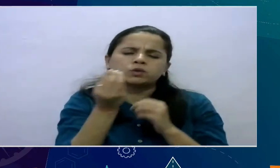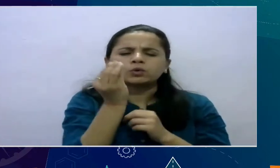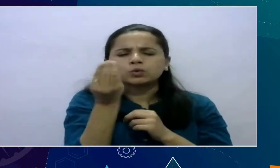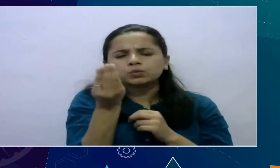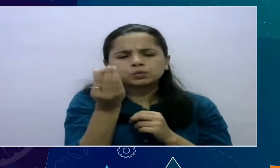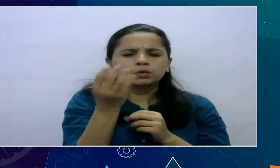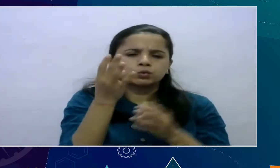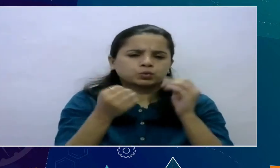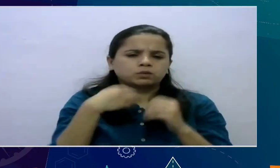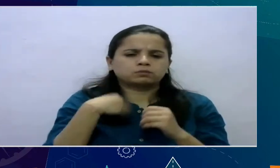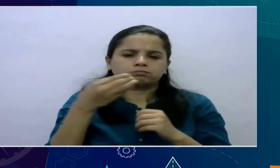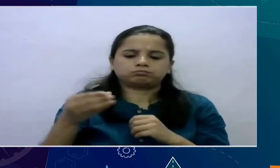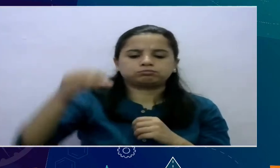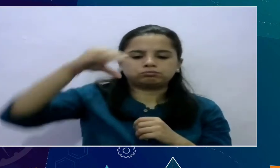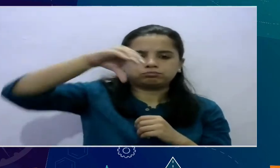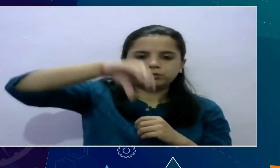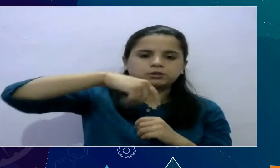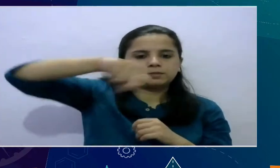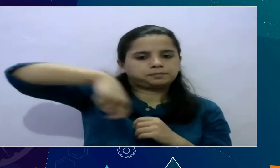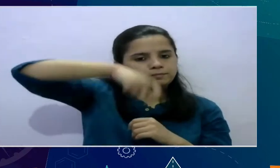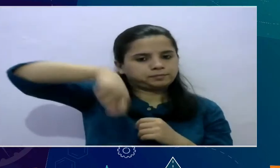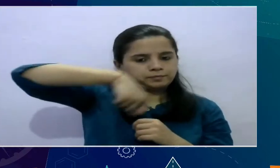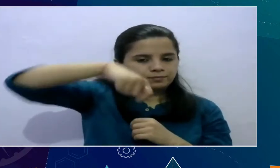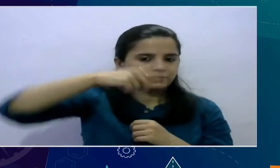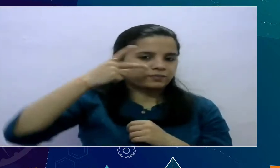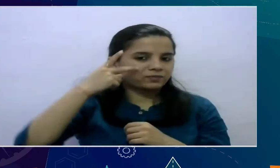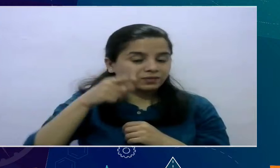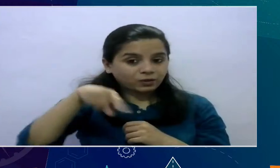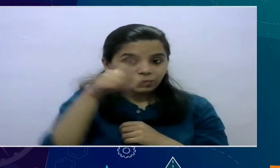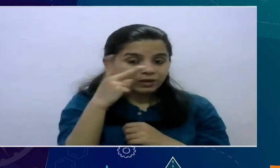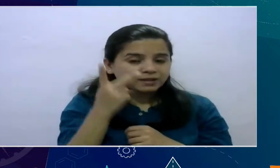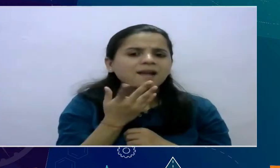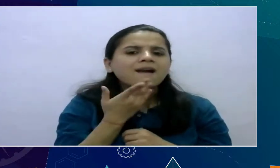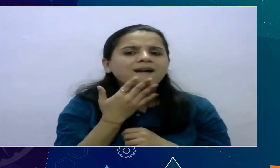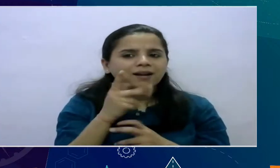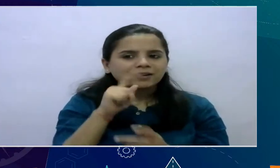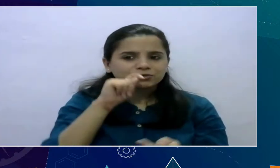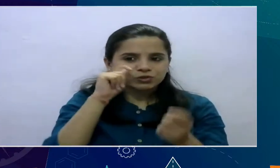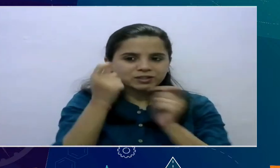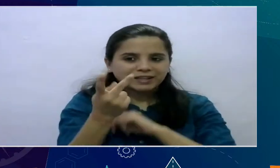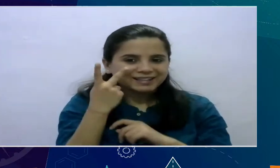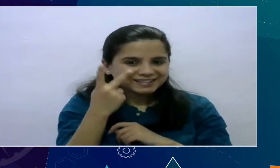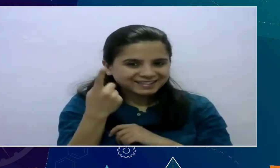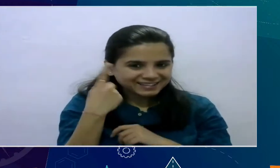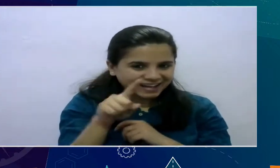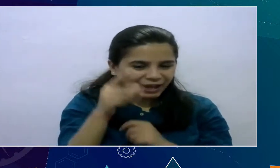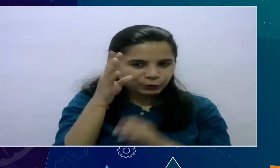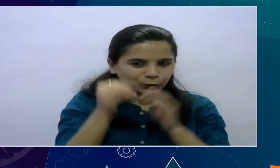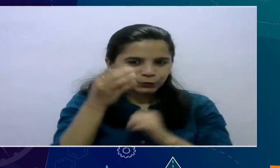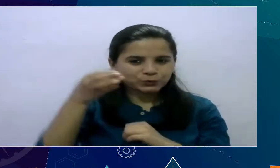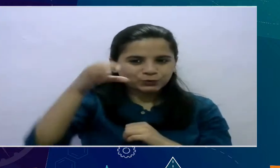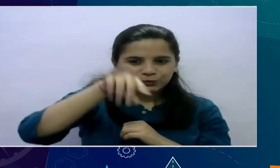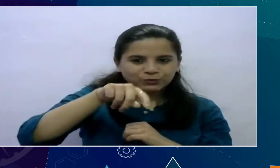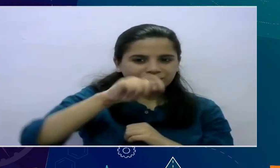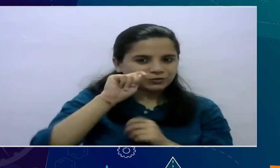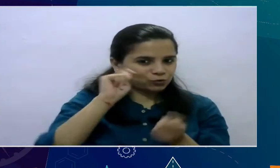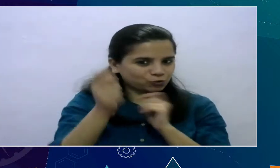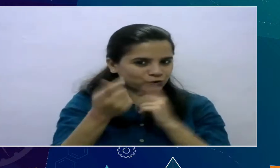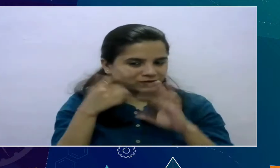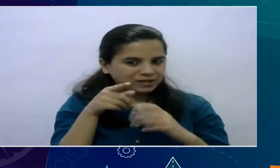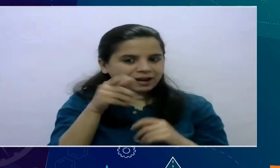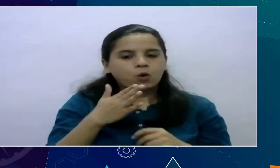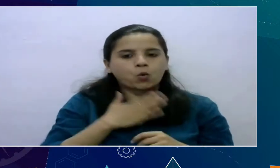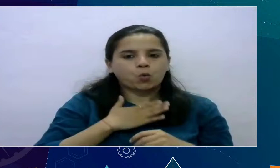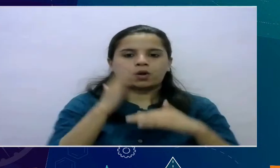in the spoon, and I'm adding to it. Can you see the color has changed, right? So this is our